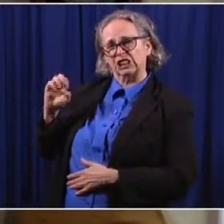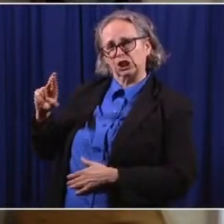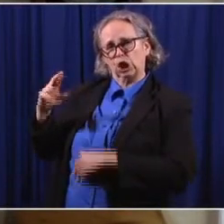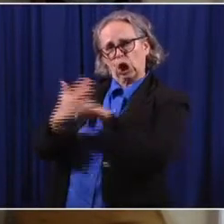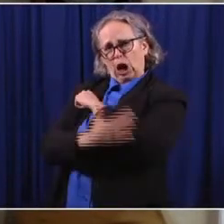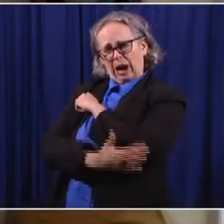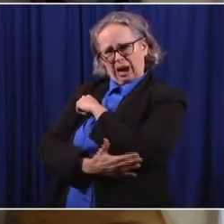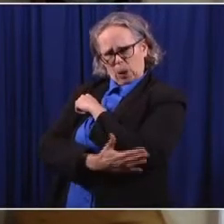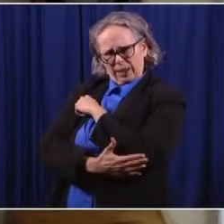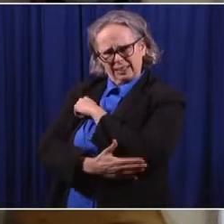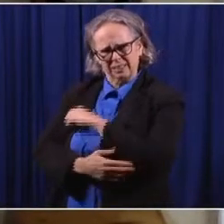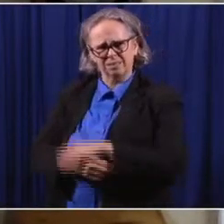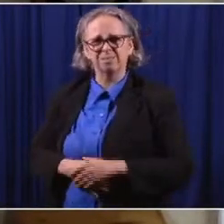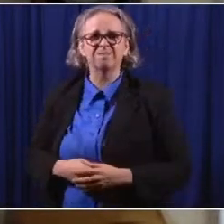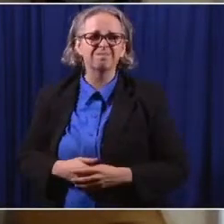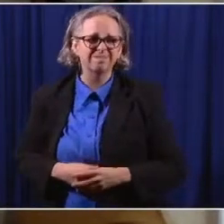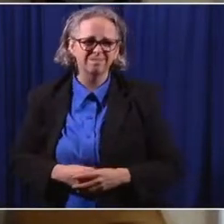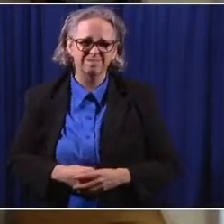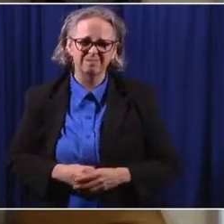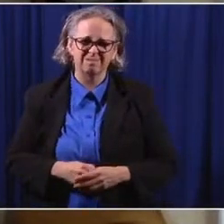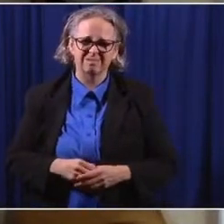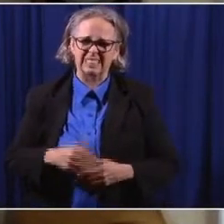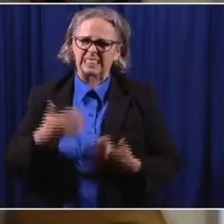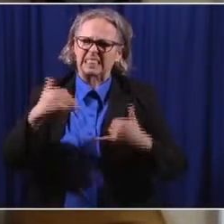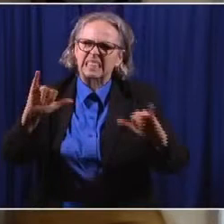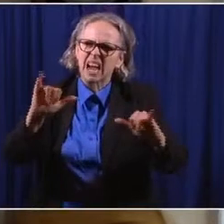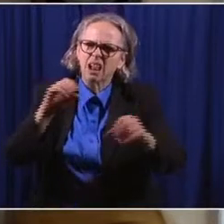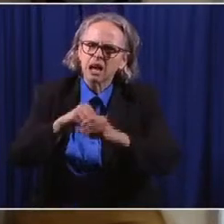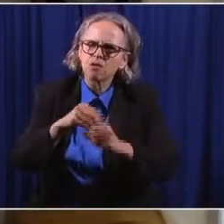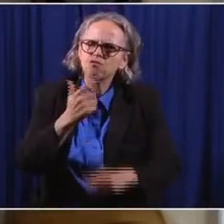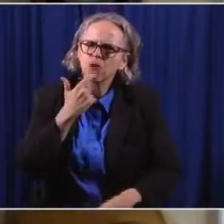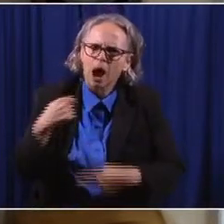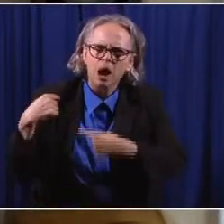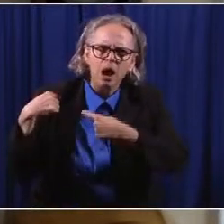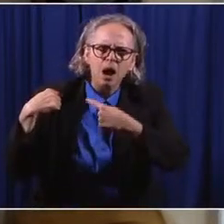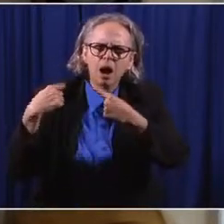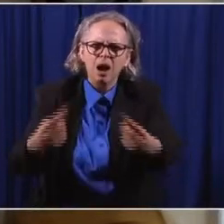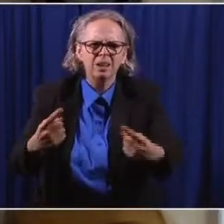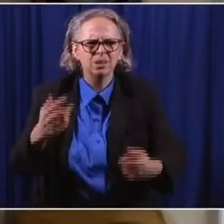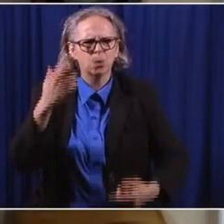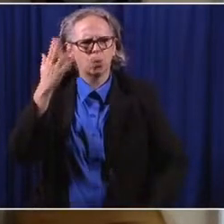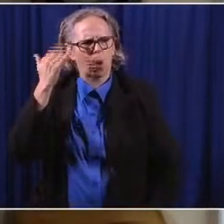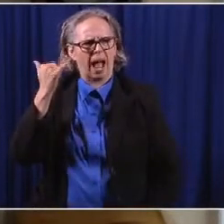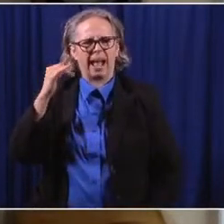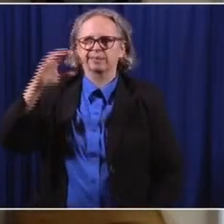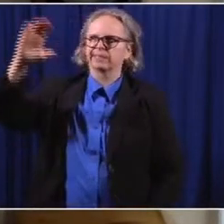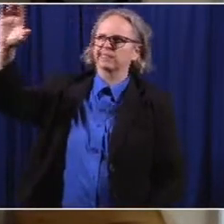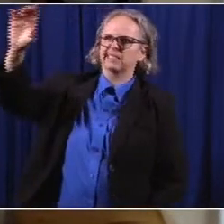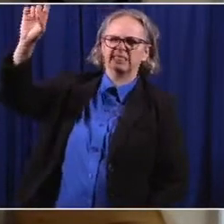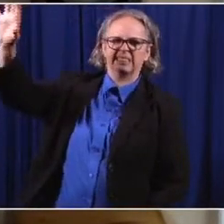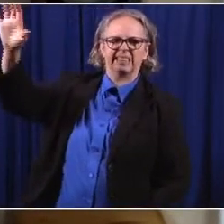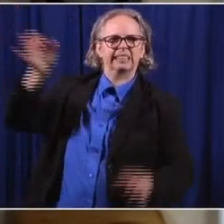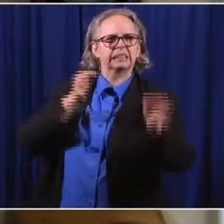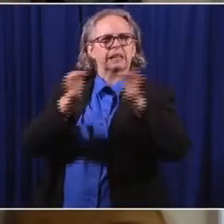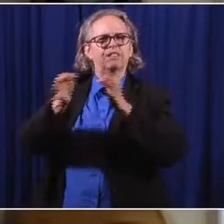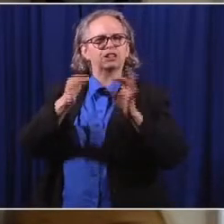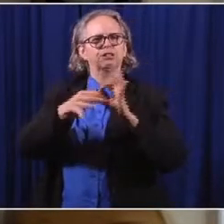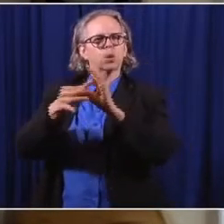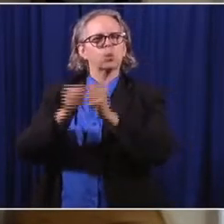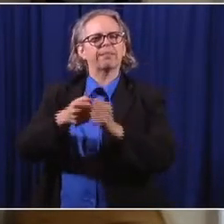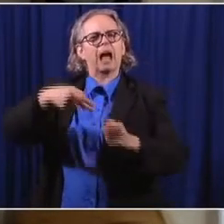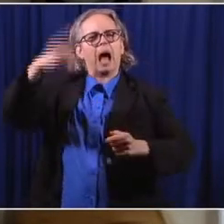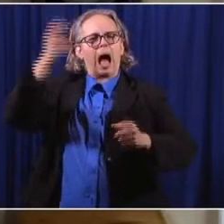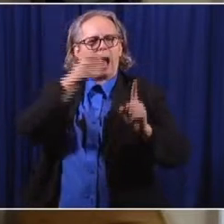Mercer County continues as red because they meet the CDC's threshold for high incidence. Their number